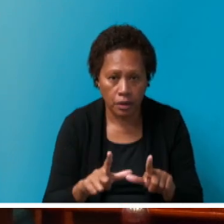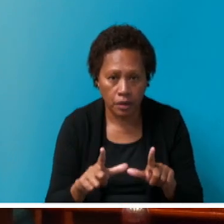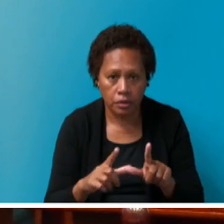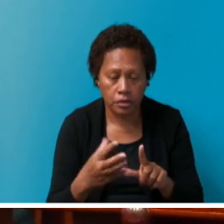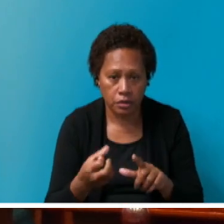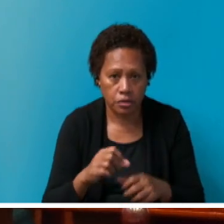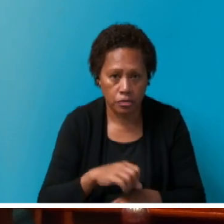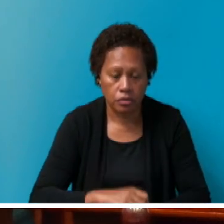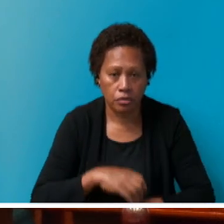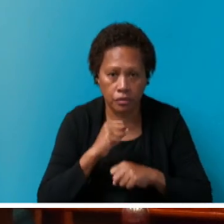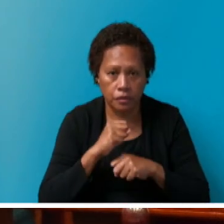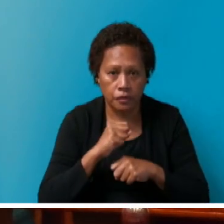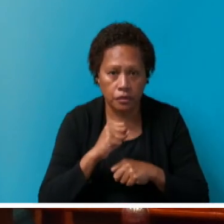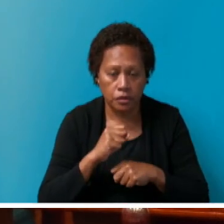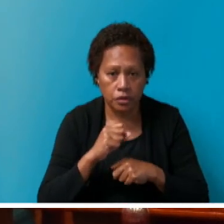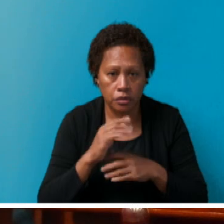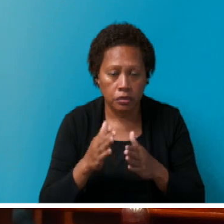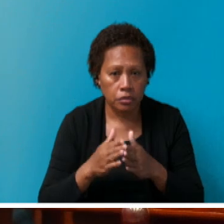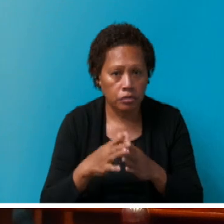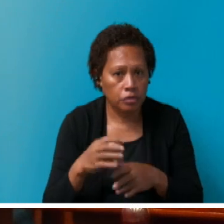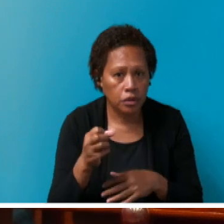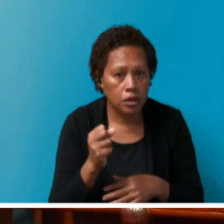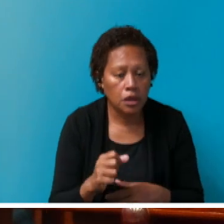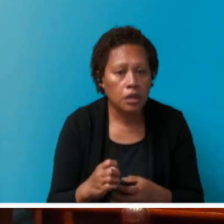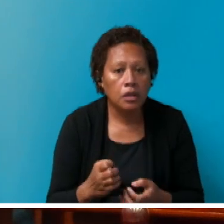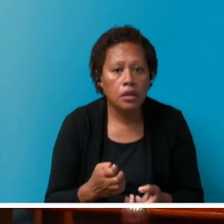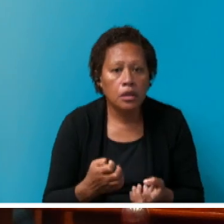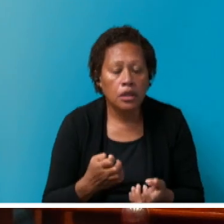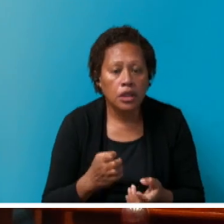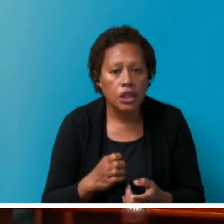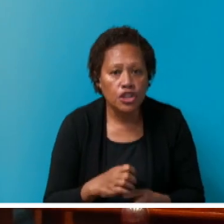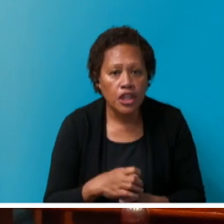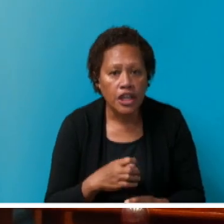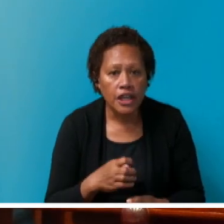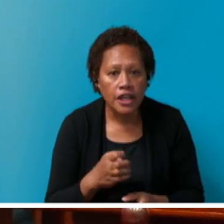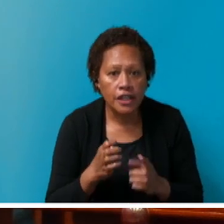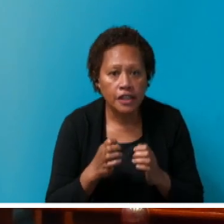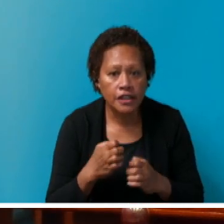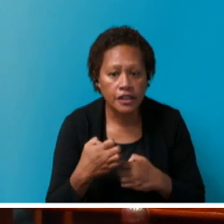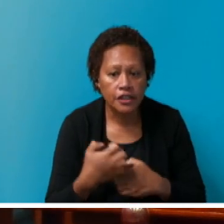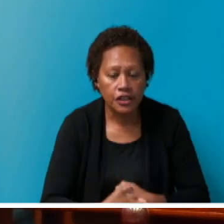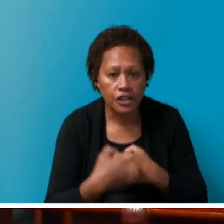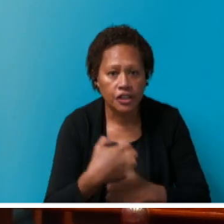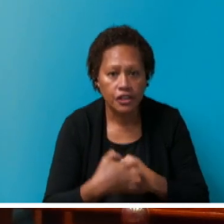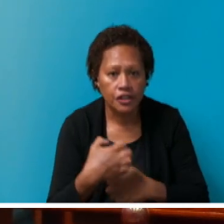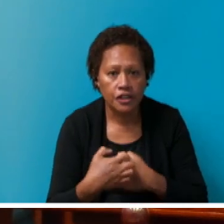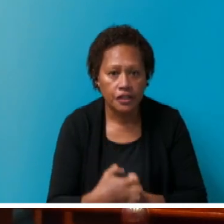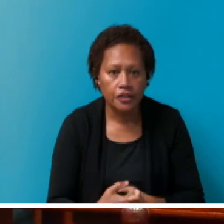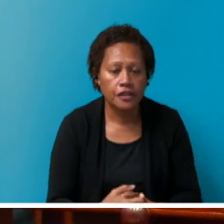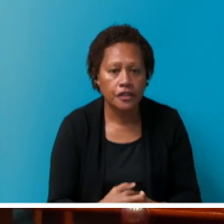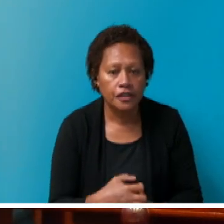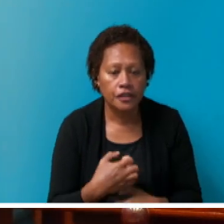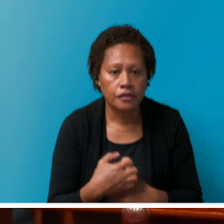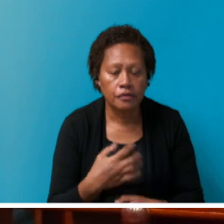in navigation, ship handling, engineering, and safety procedures. Overall licenses are revalidated based on a 5-year